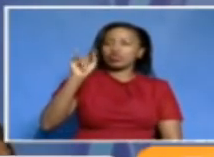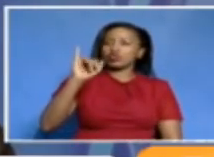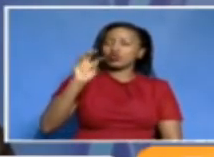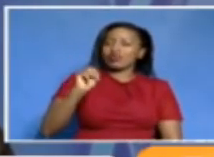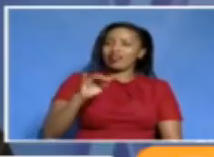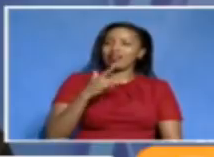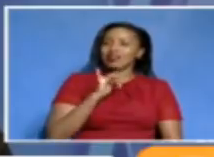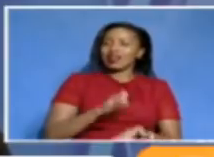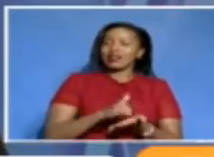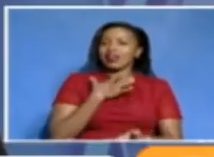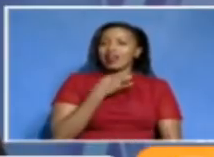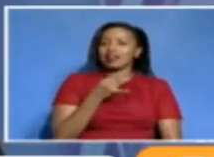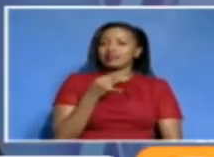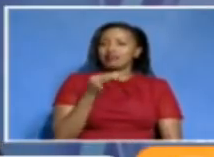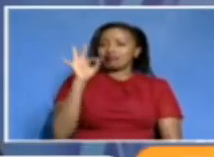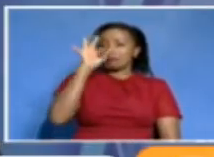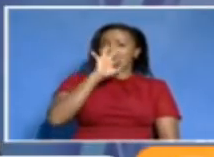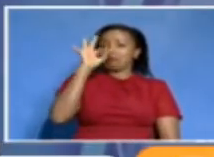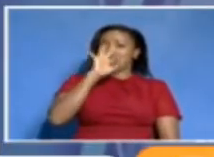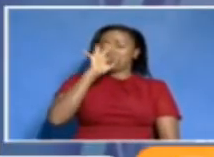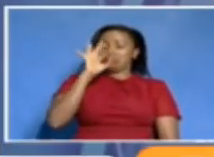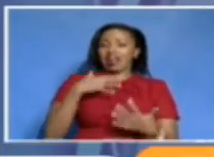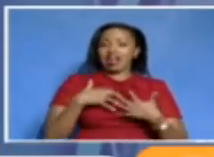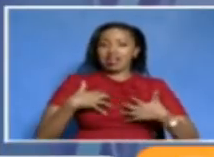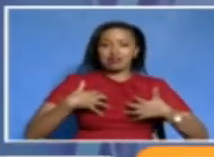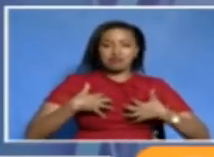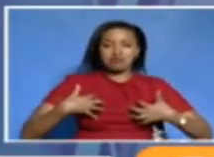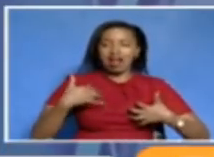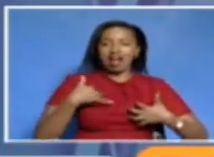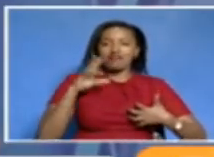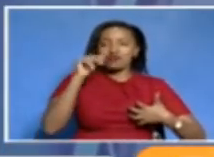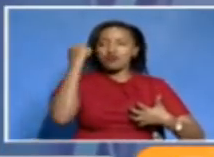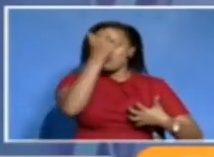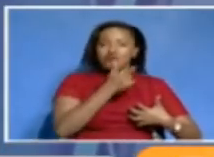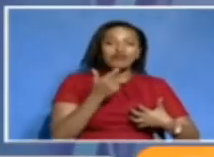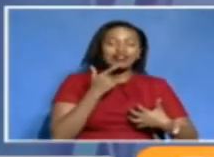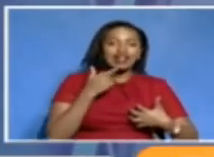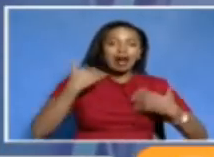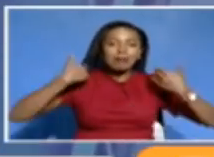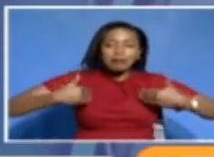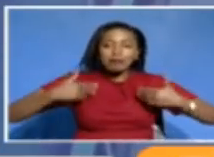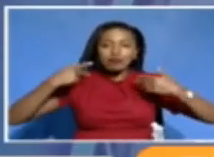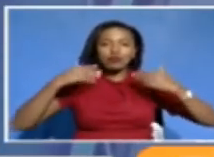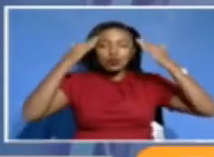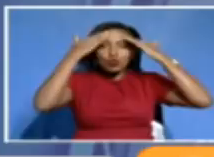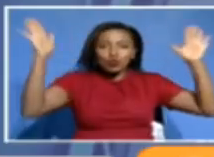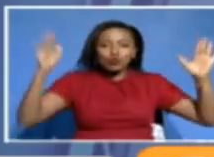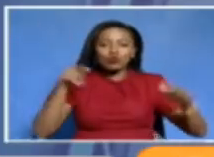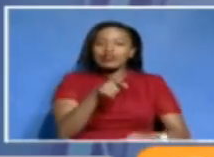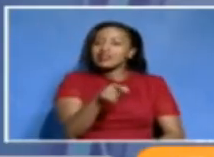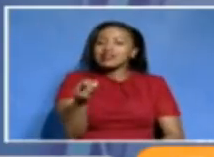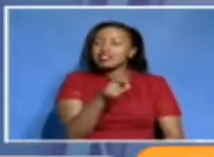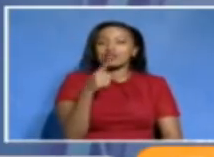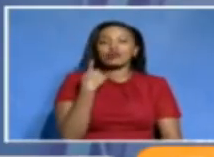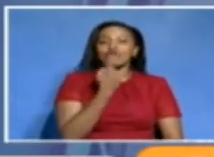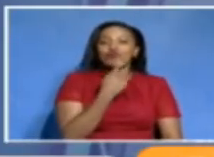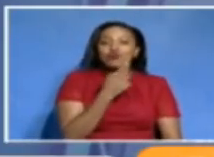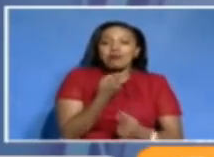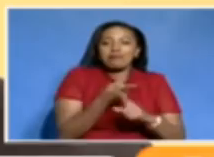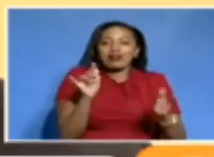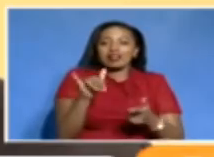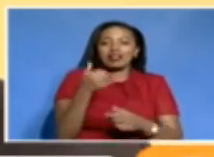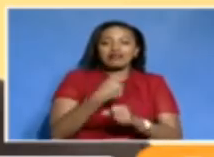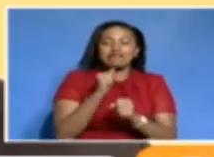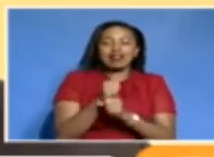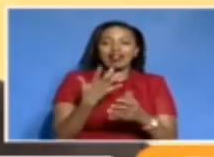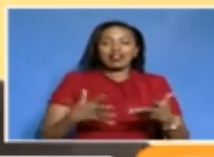a mysterious animal of some sort. It has no face. Nobody knows who it is, but it is there pulling things in the